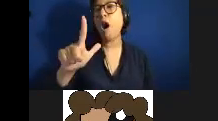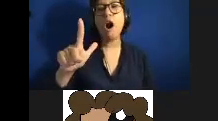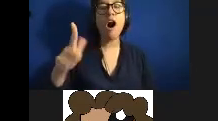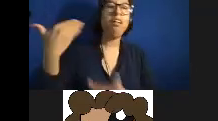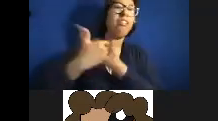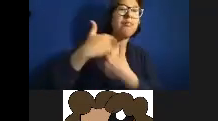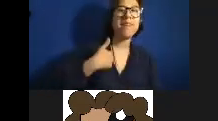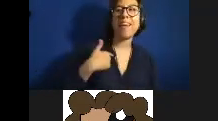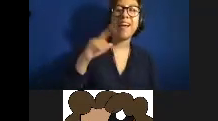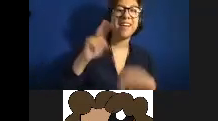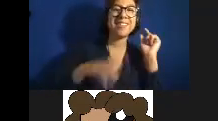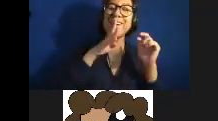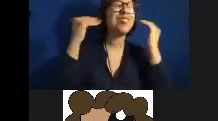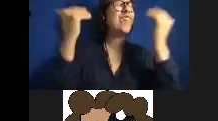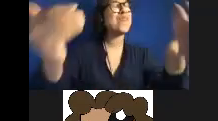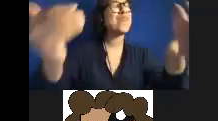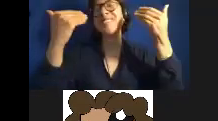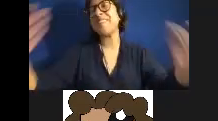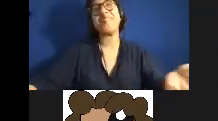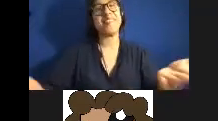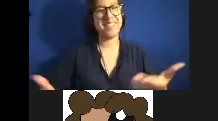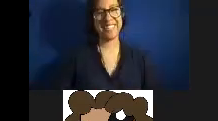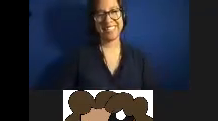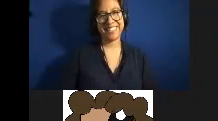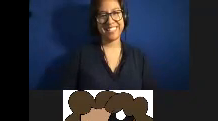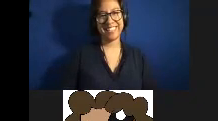Look, just go for it.